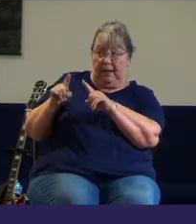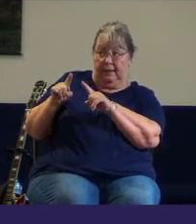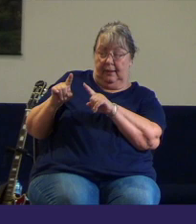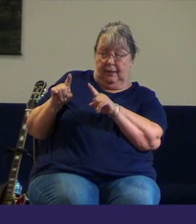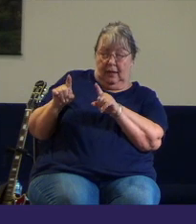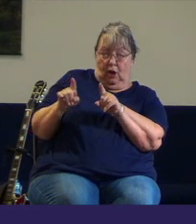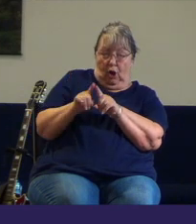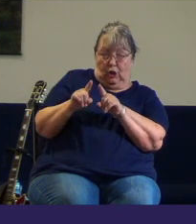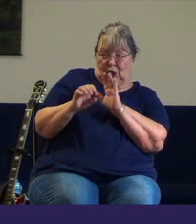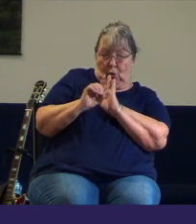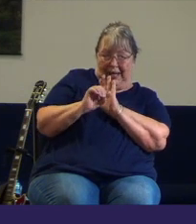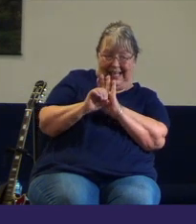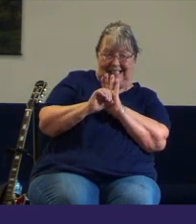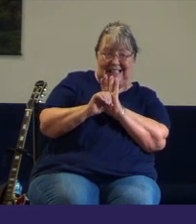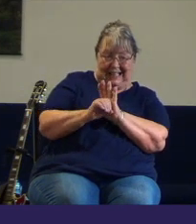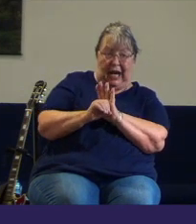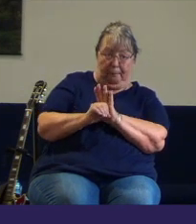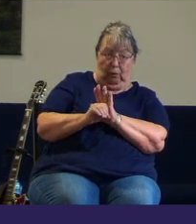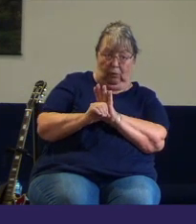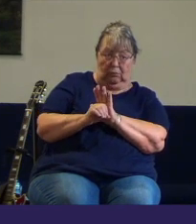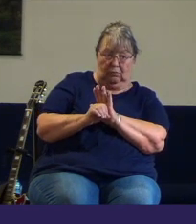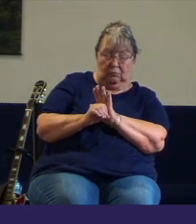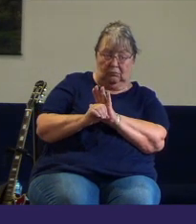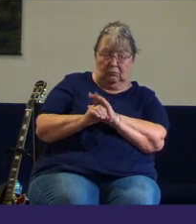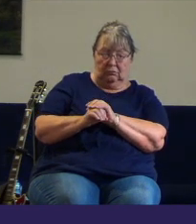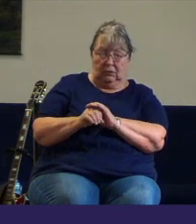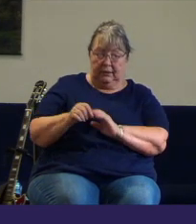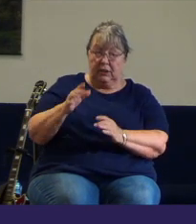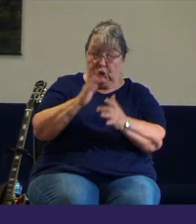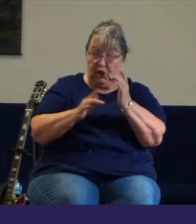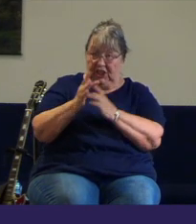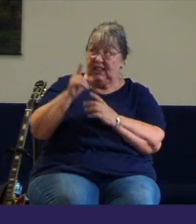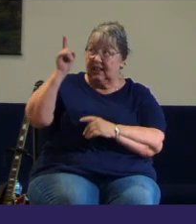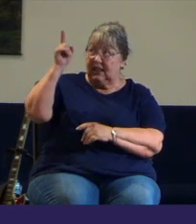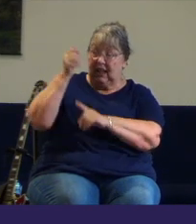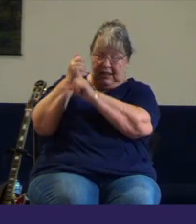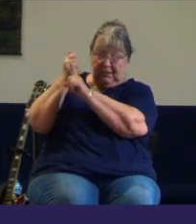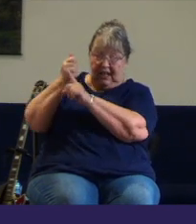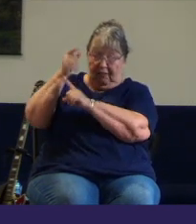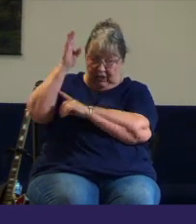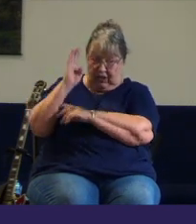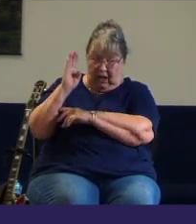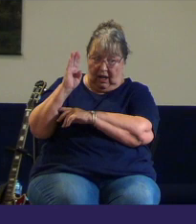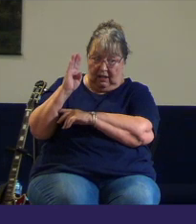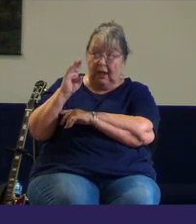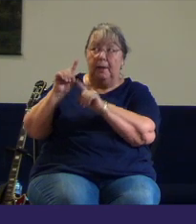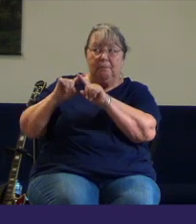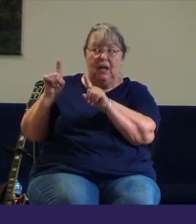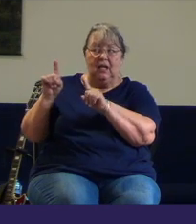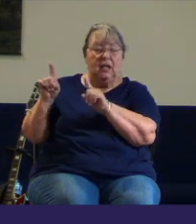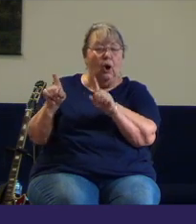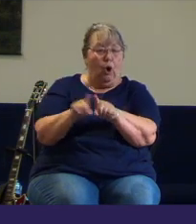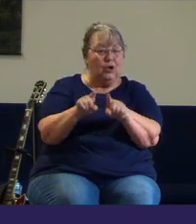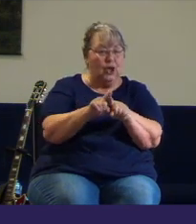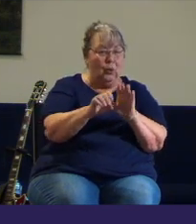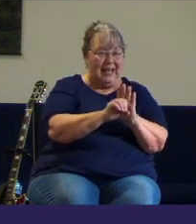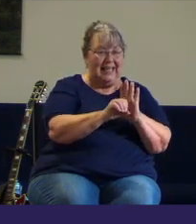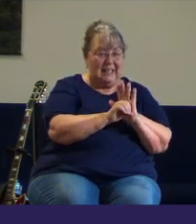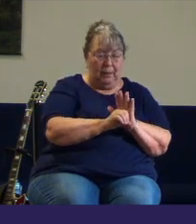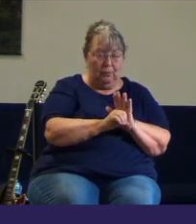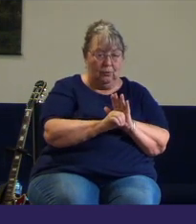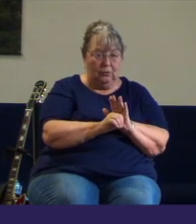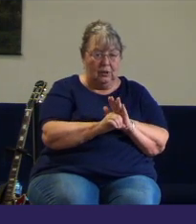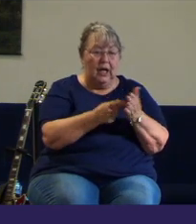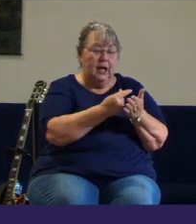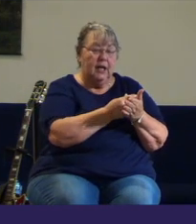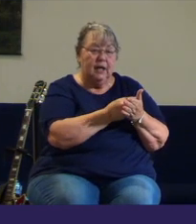example for us, and we're going to talk about that in a little while. He also set an example for us. So he was a praying man. So notice that he prayed in verse